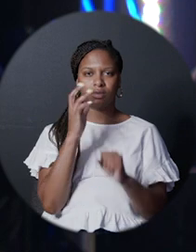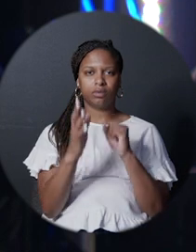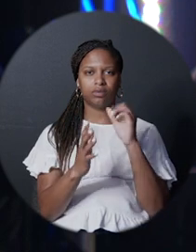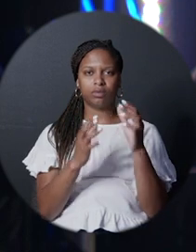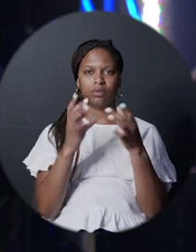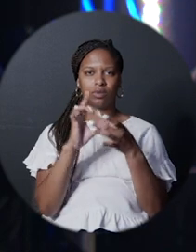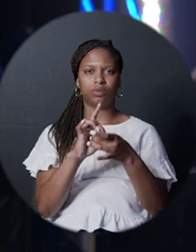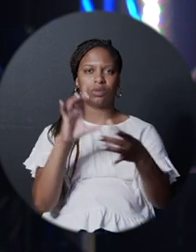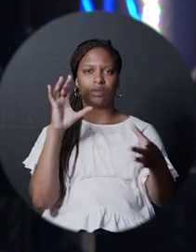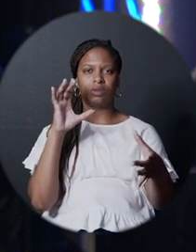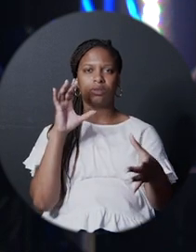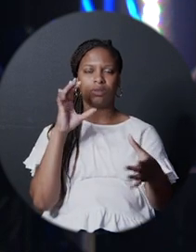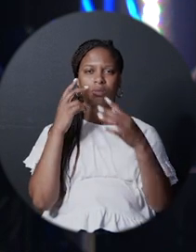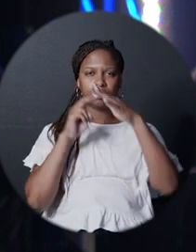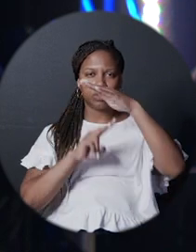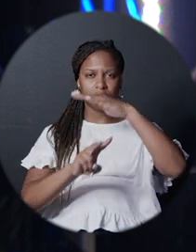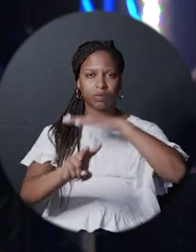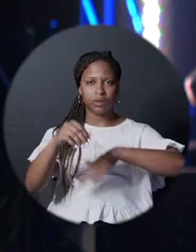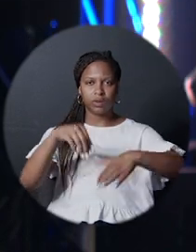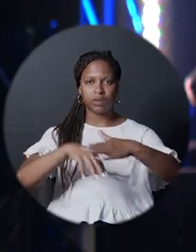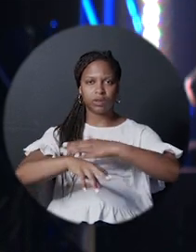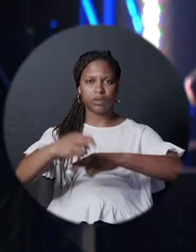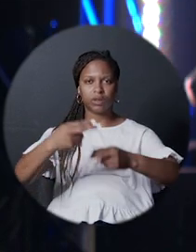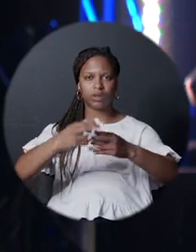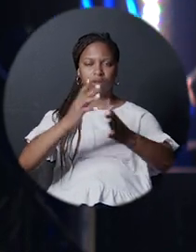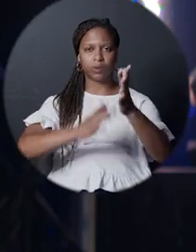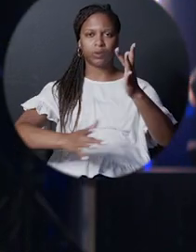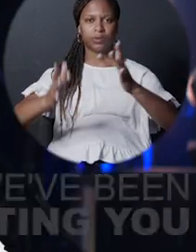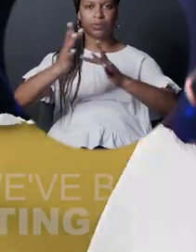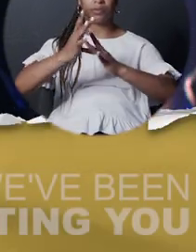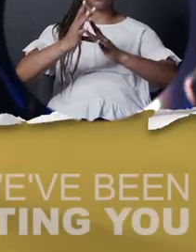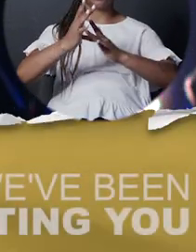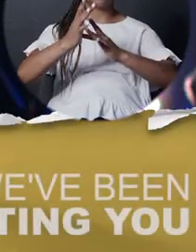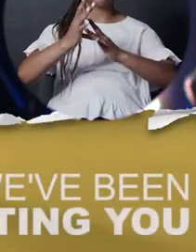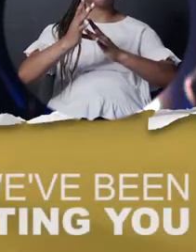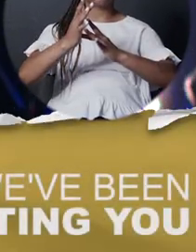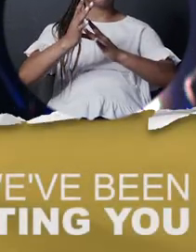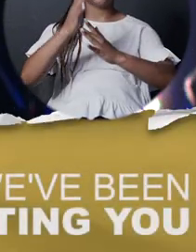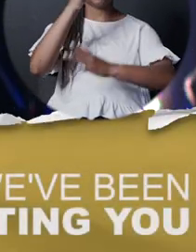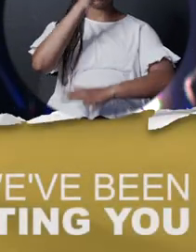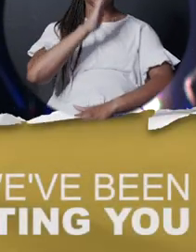Trust the words that are coming out of my mouth. I release this and prophesy in the name of Jesus.